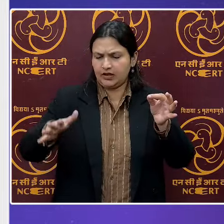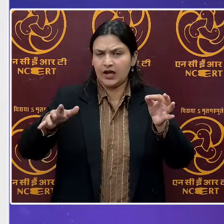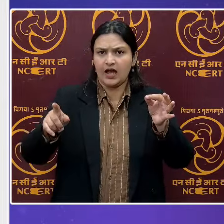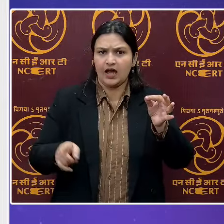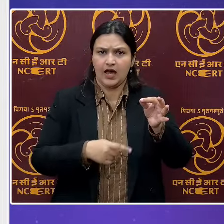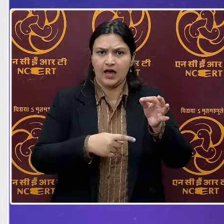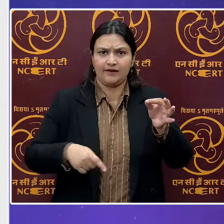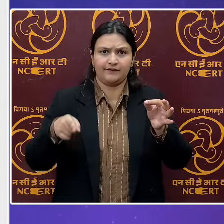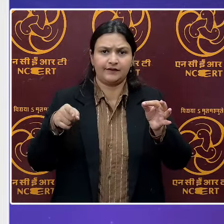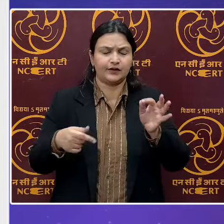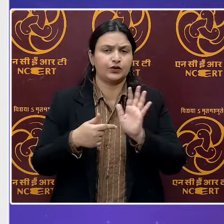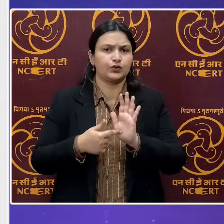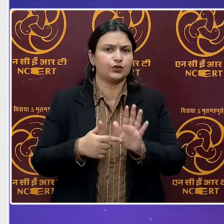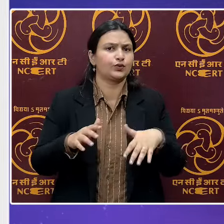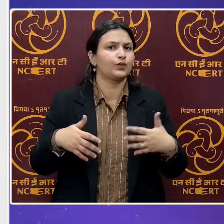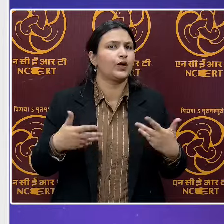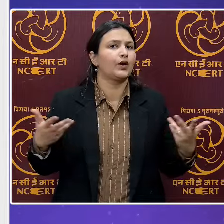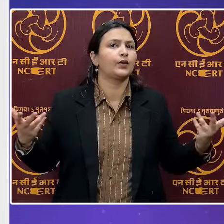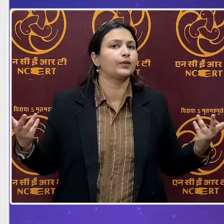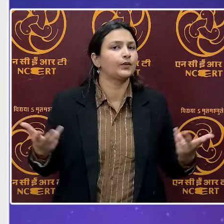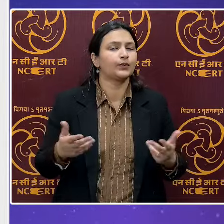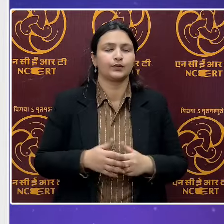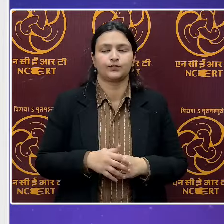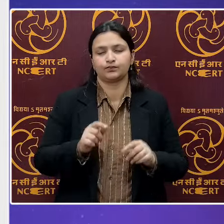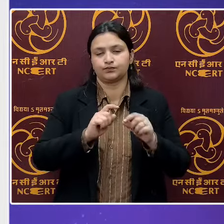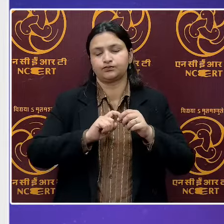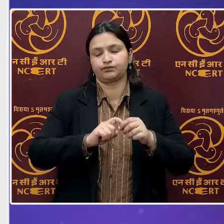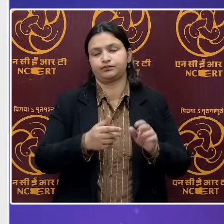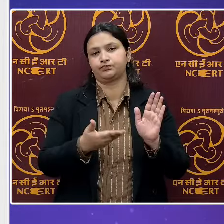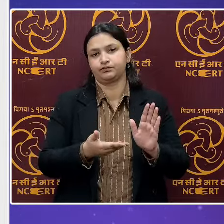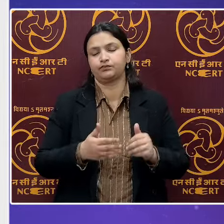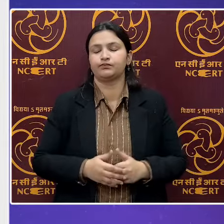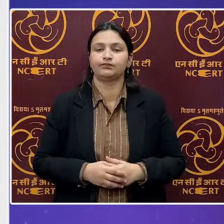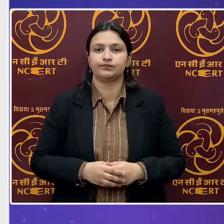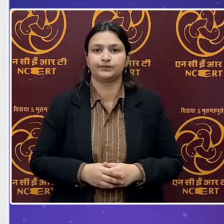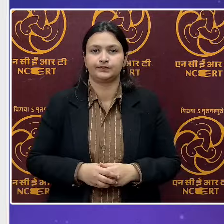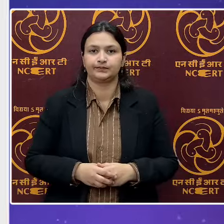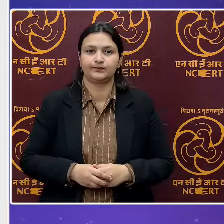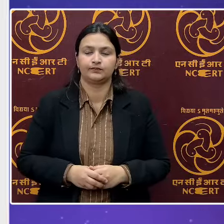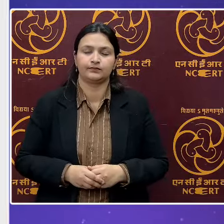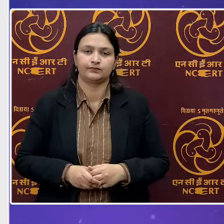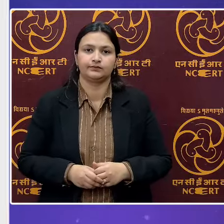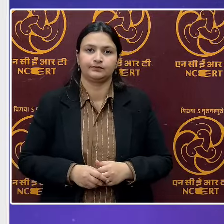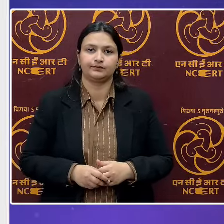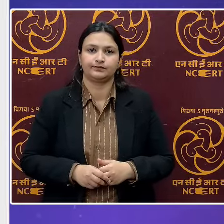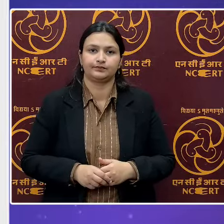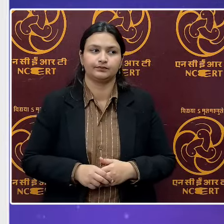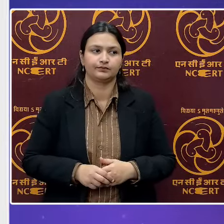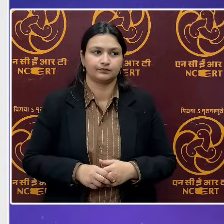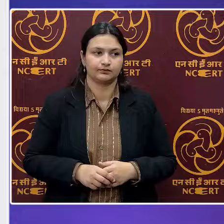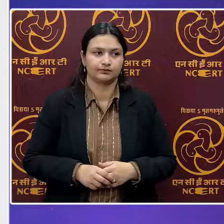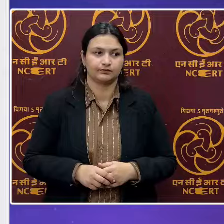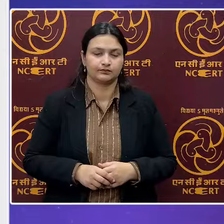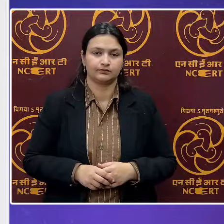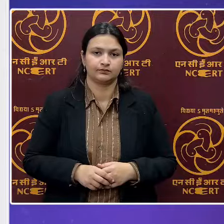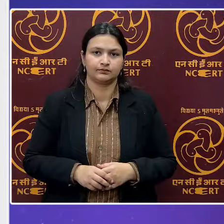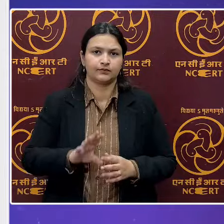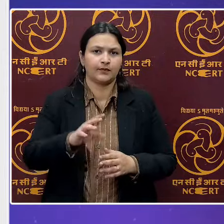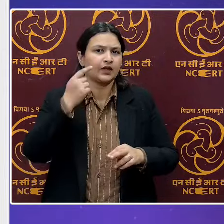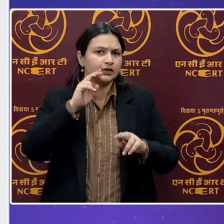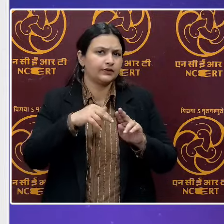motion is represented by the displacement function xt is equal to a cos omega t plus phi.